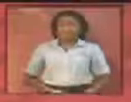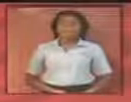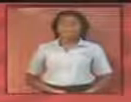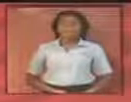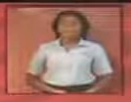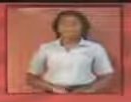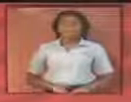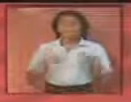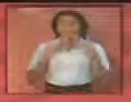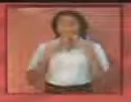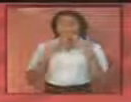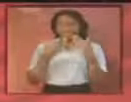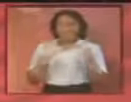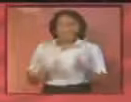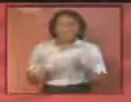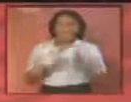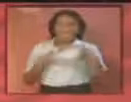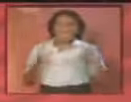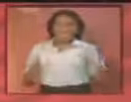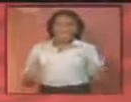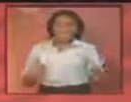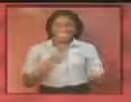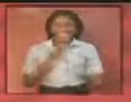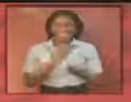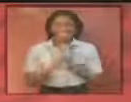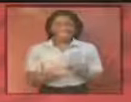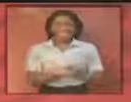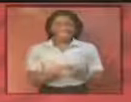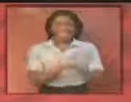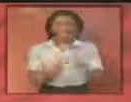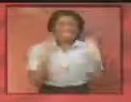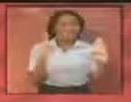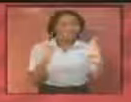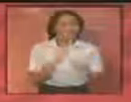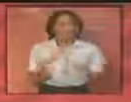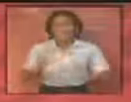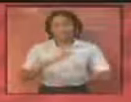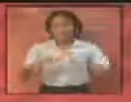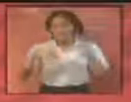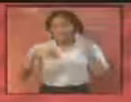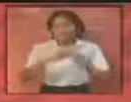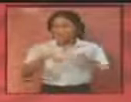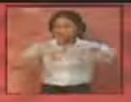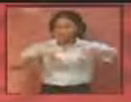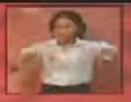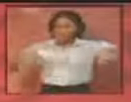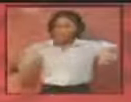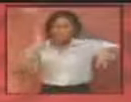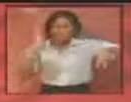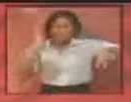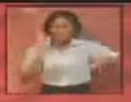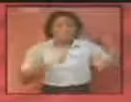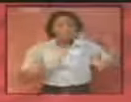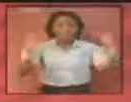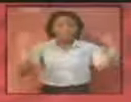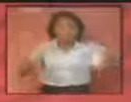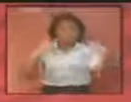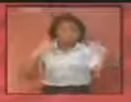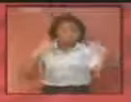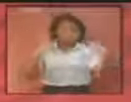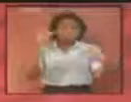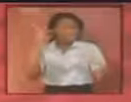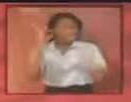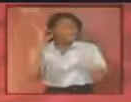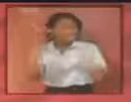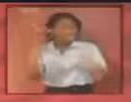Thank you so much, and good morning to the my fellow members of the panel, and also to everyone out there in Trinidad and Tobago who's listening and